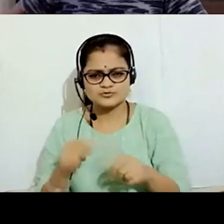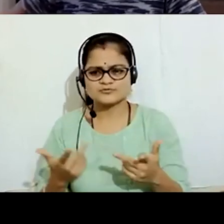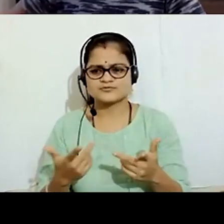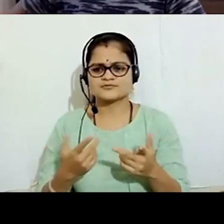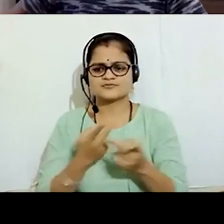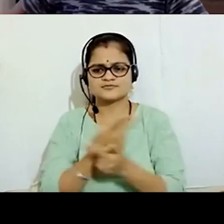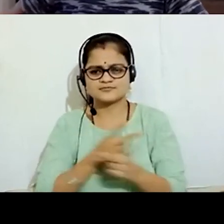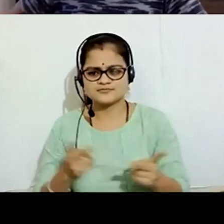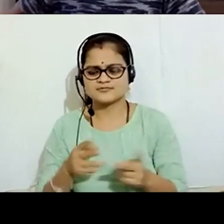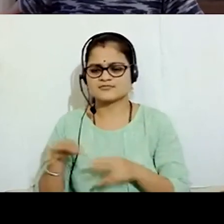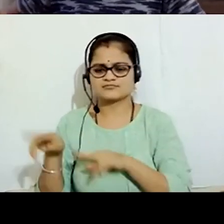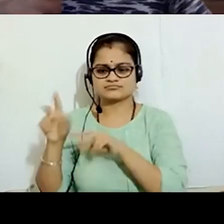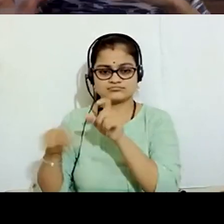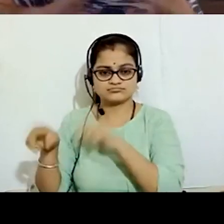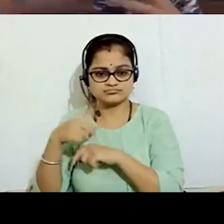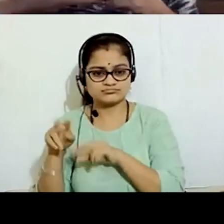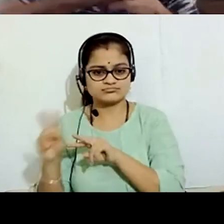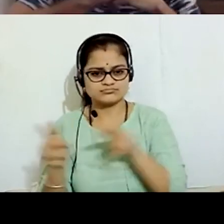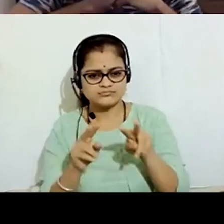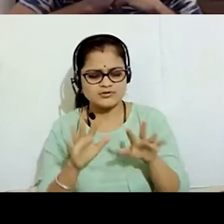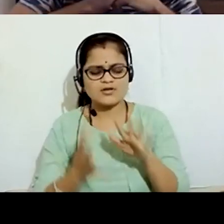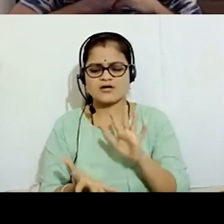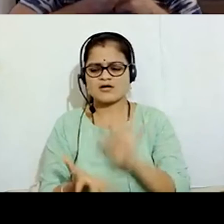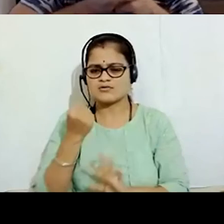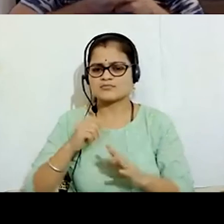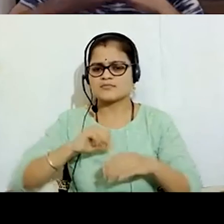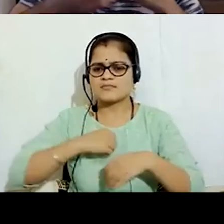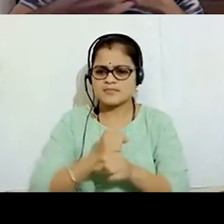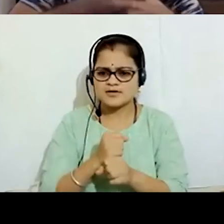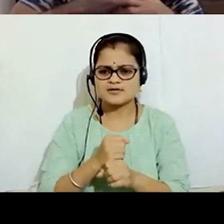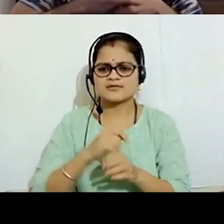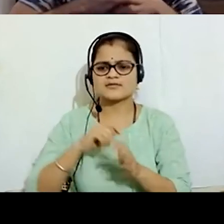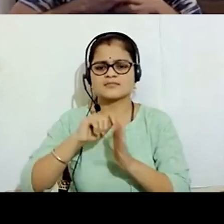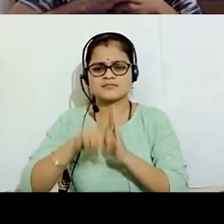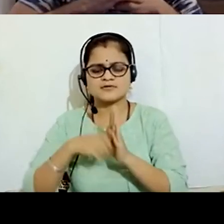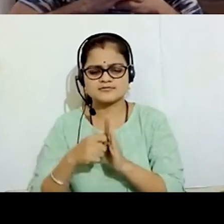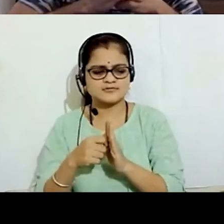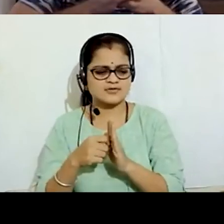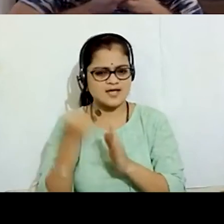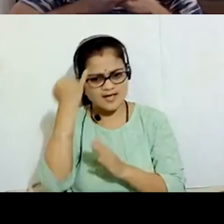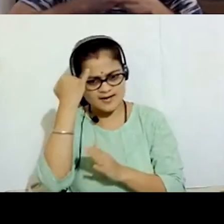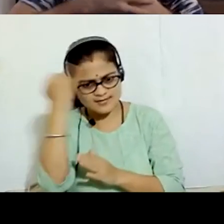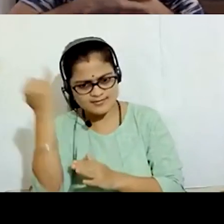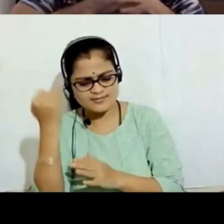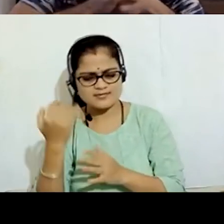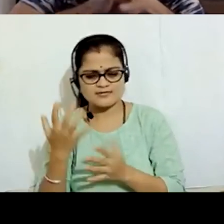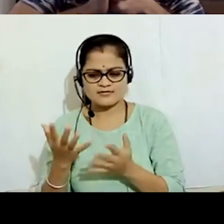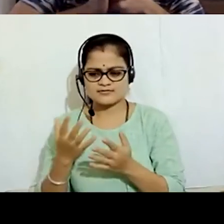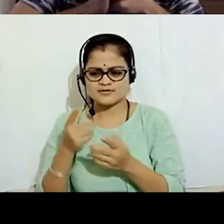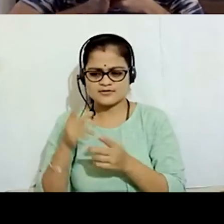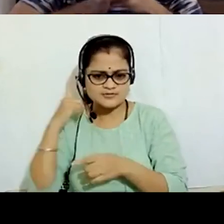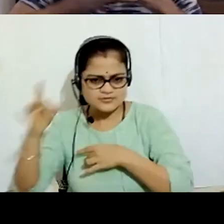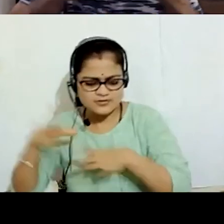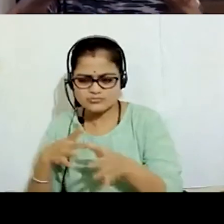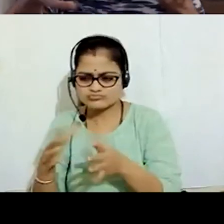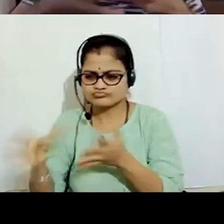would love to hear a little bit about how you got into this project, how you found out about it, and how you collected your sounds from the